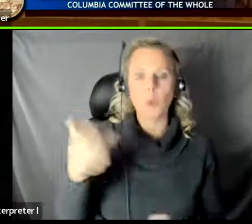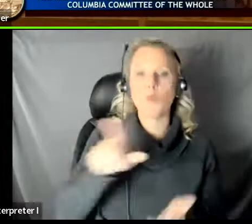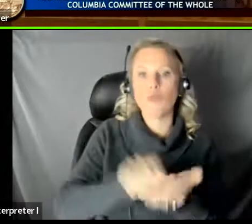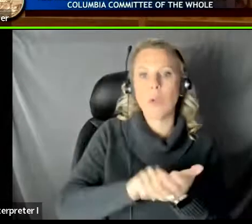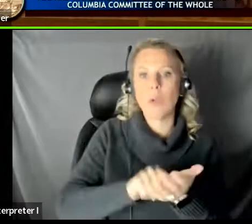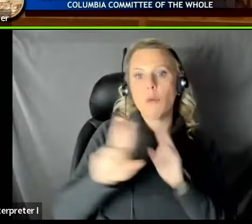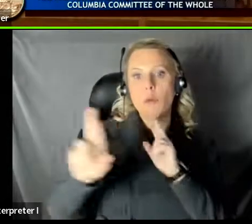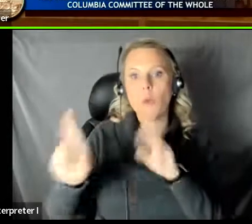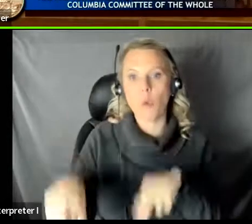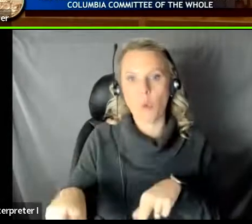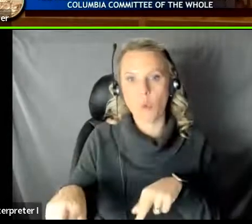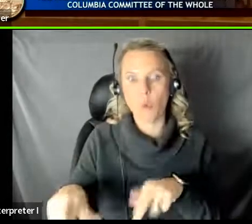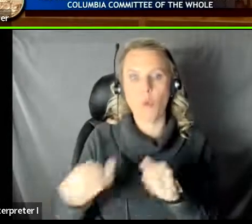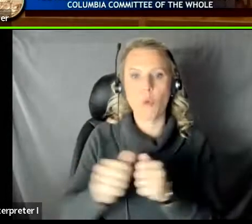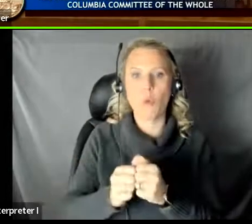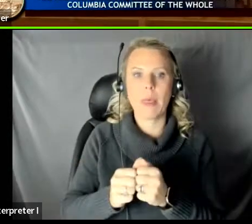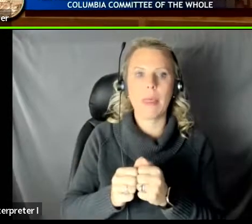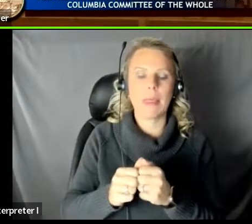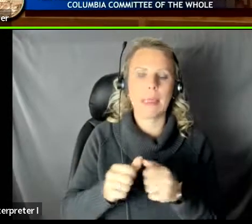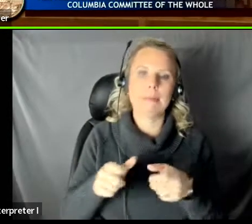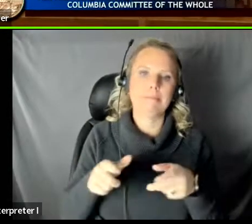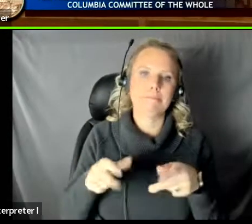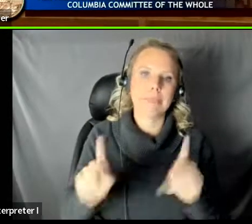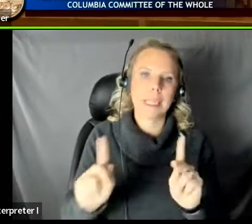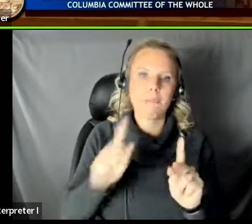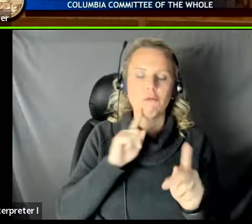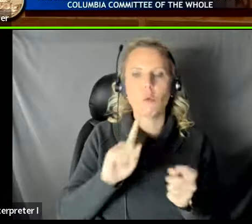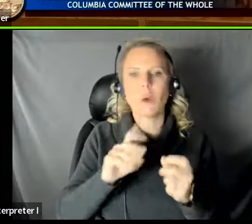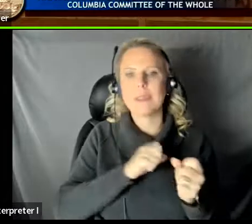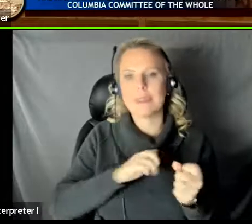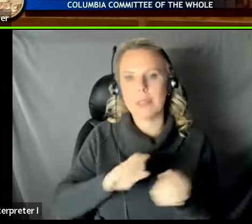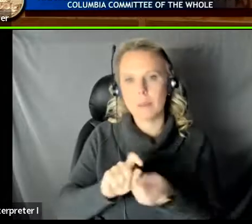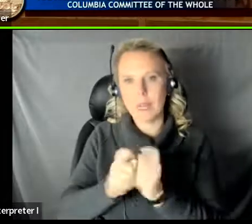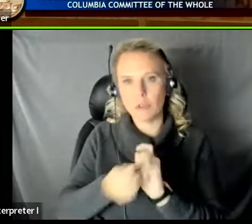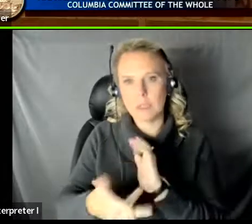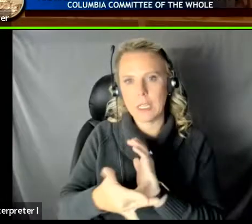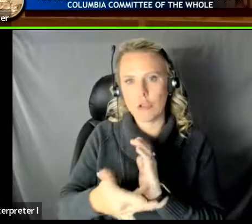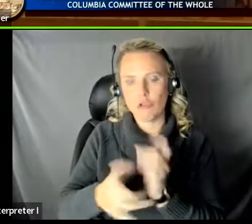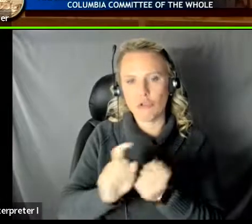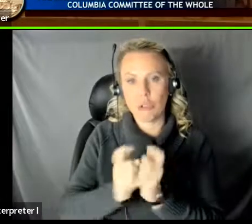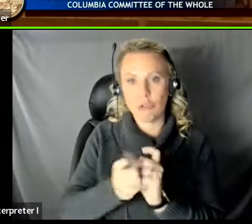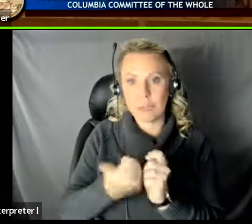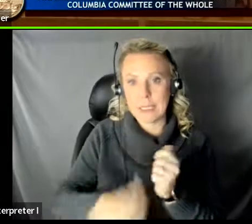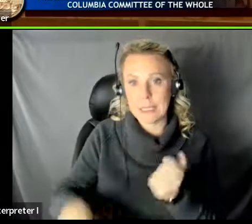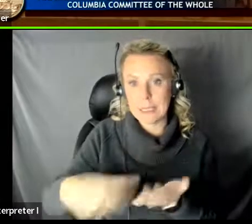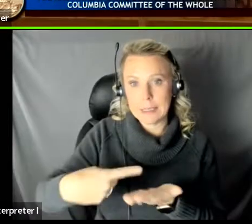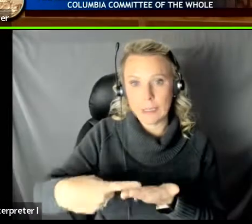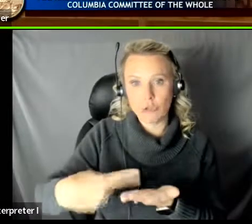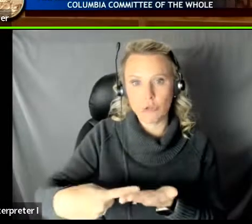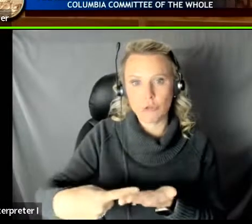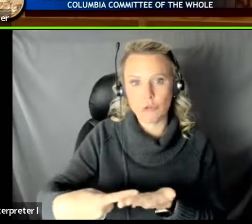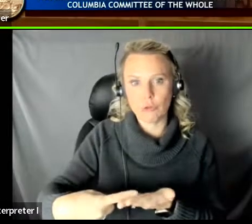report with leave for staff to make technical conforming and editorial changes. Is there discussion?